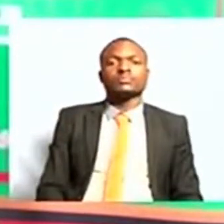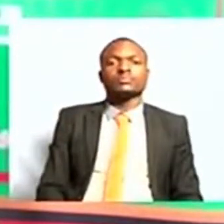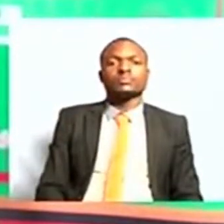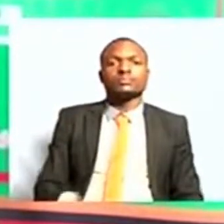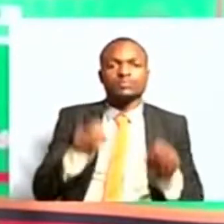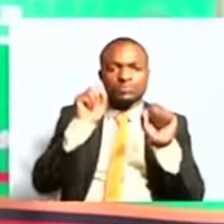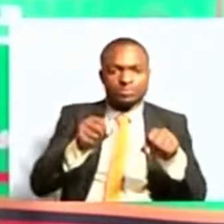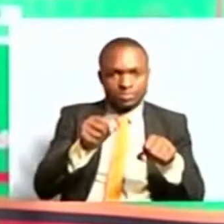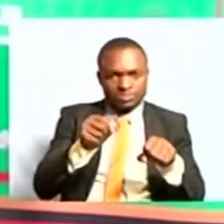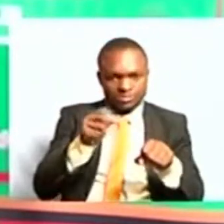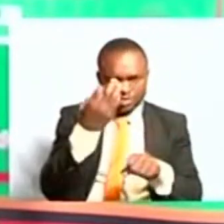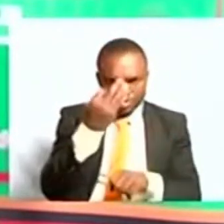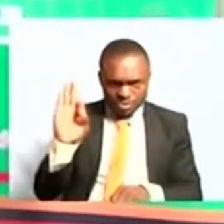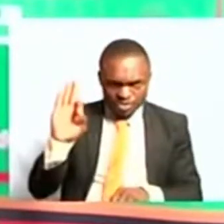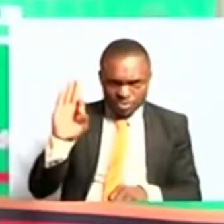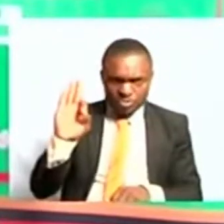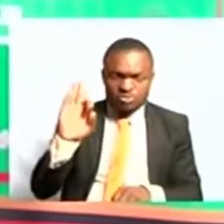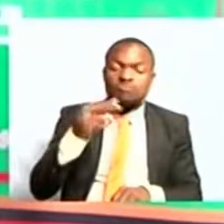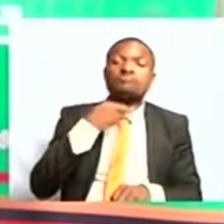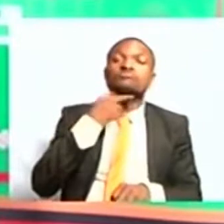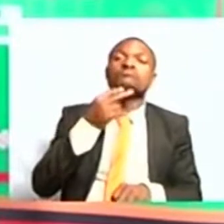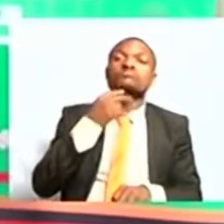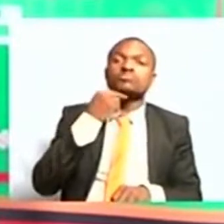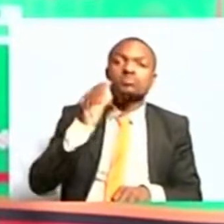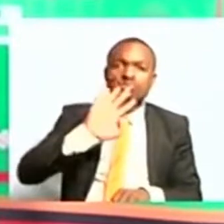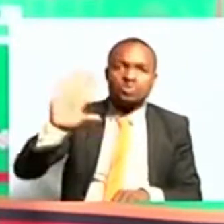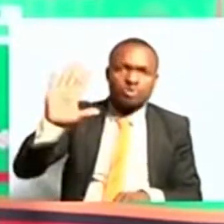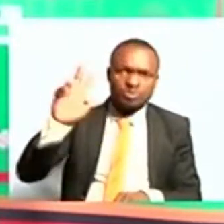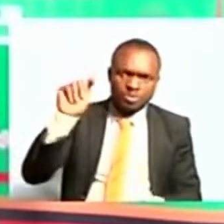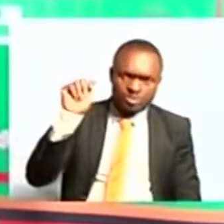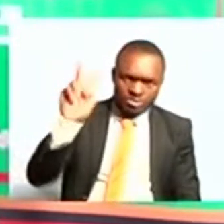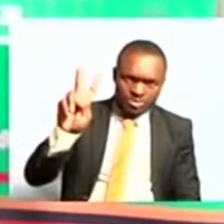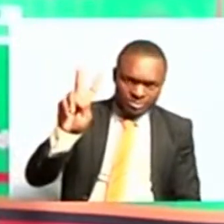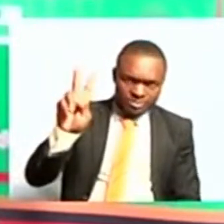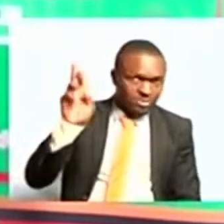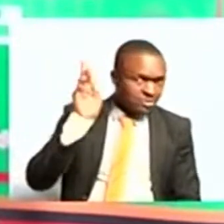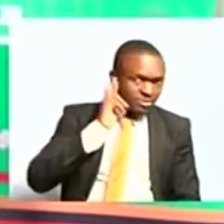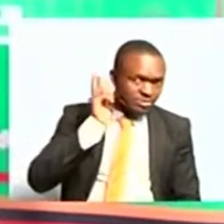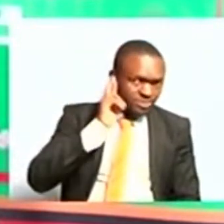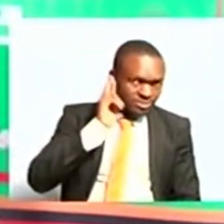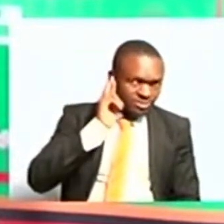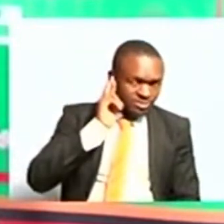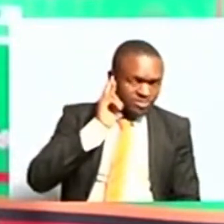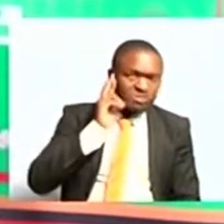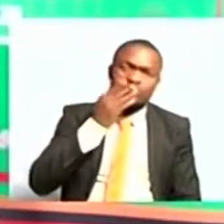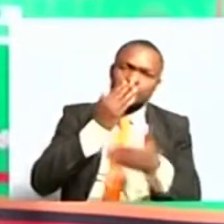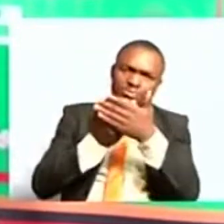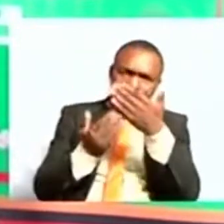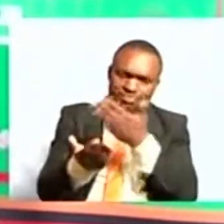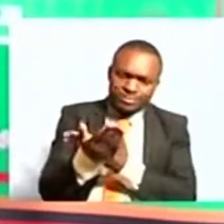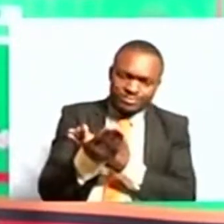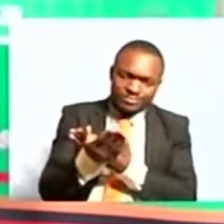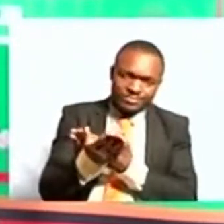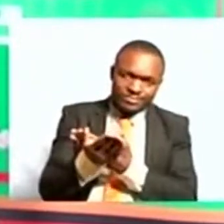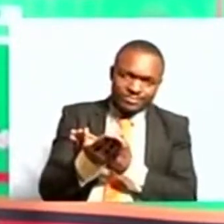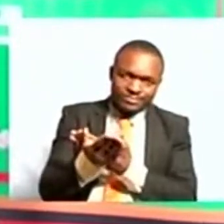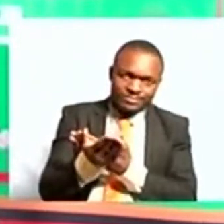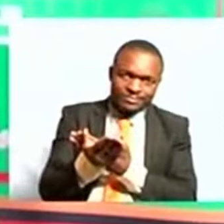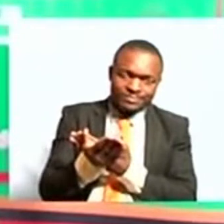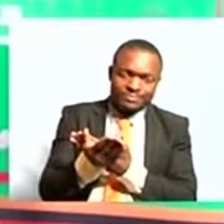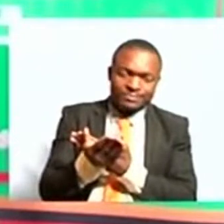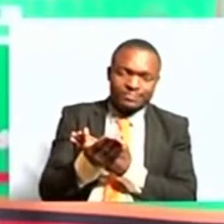Please kindly turn off the volume on your radio set or television set as you reach us. Good morning.